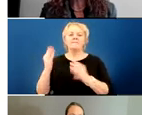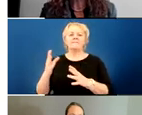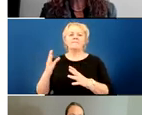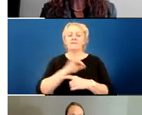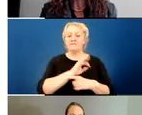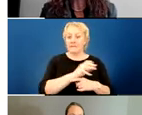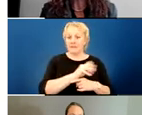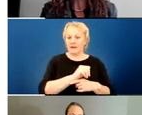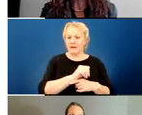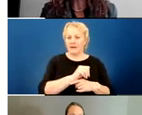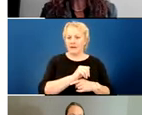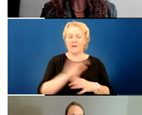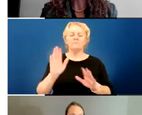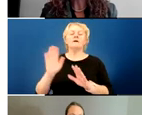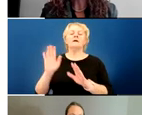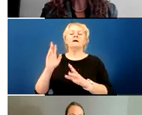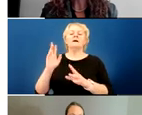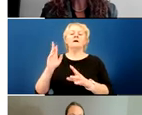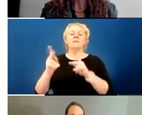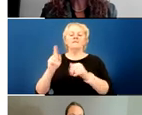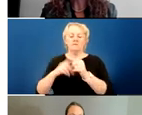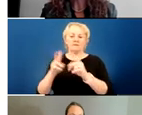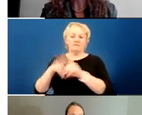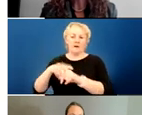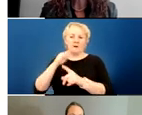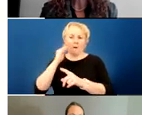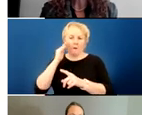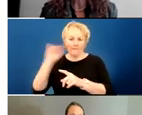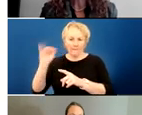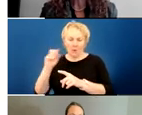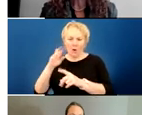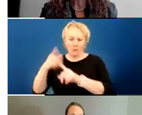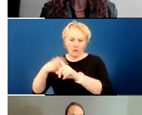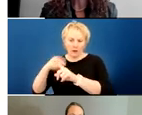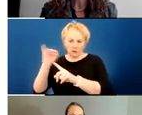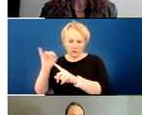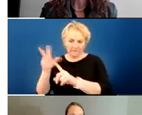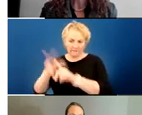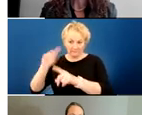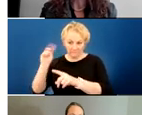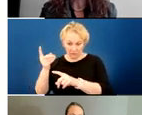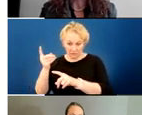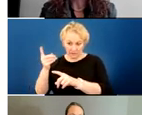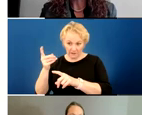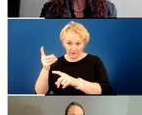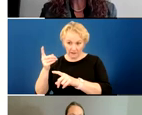supplement what a homeowner's or renter's insurance policy won't cover. So it's really important that if a homeowner